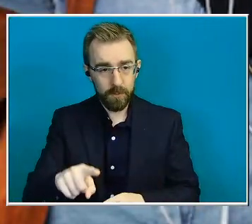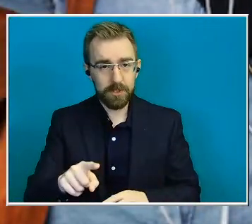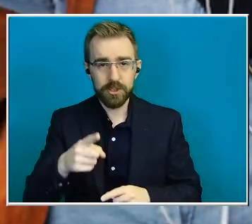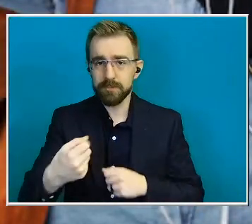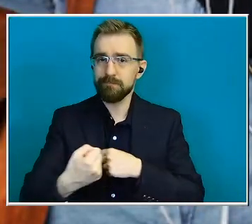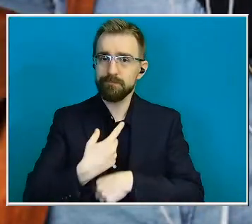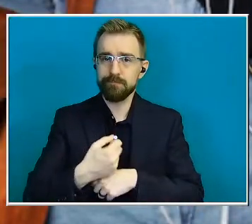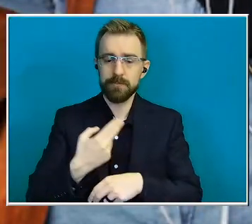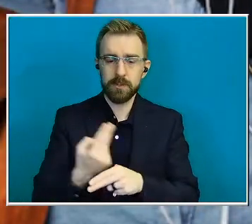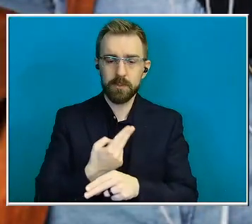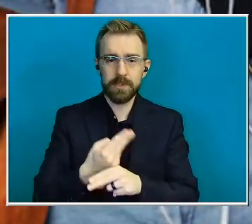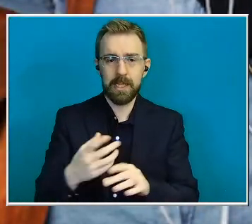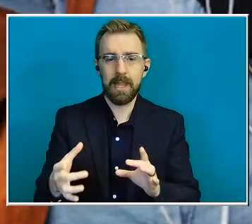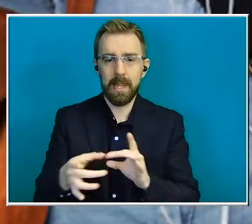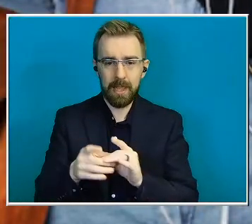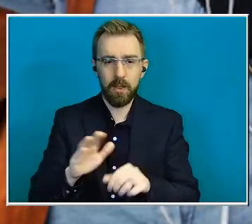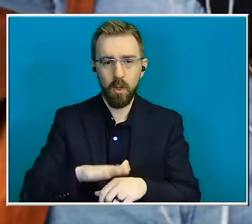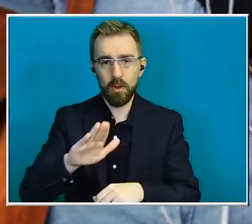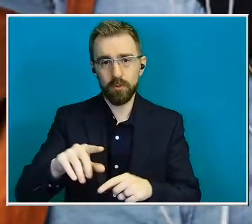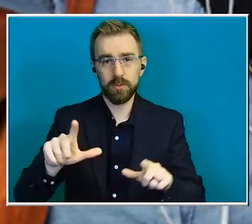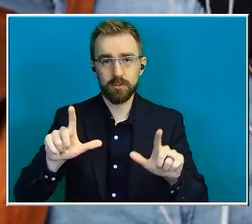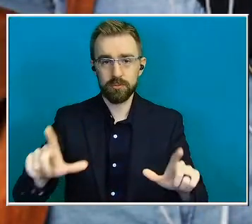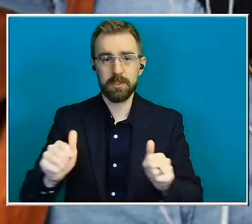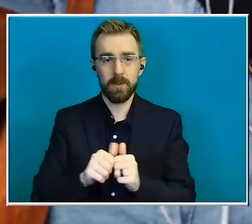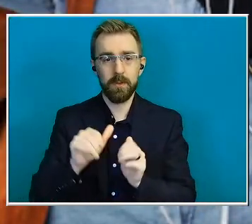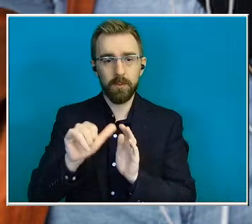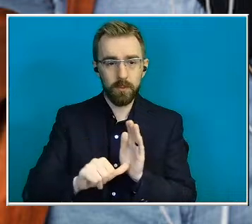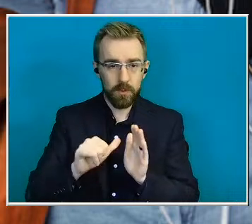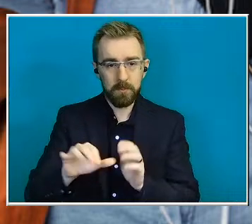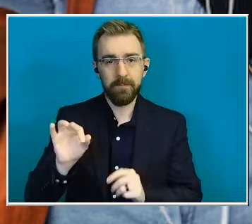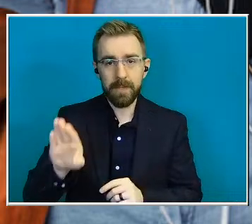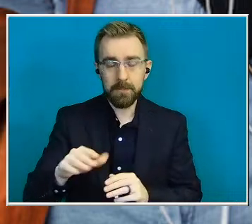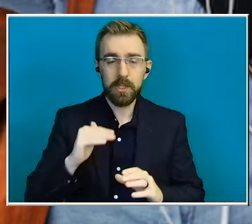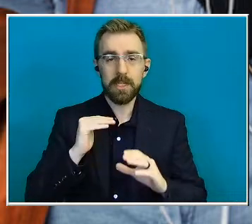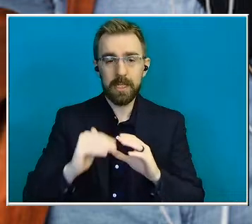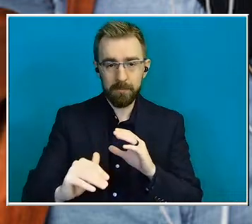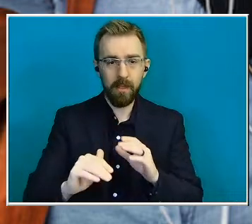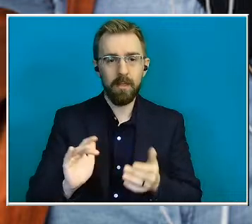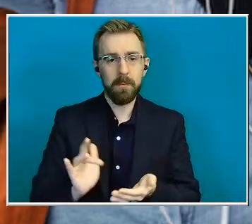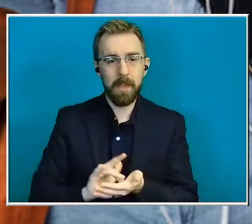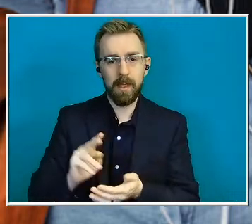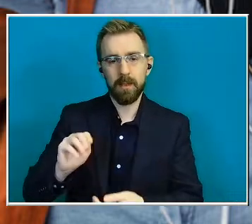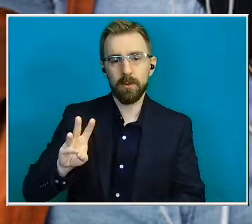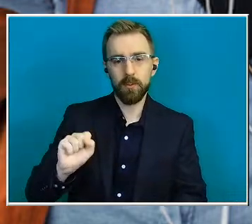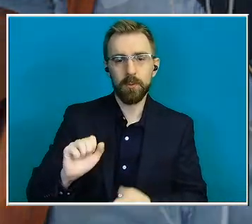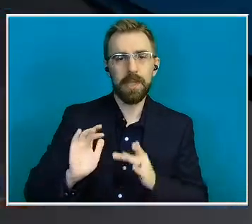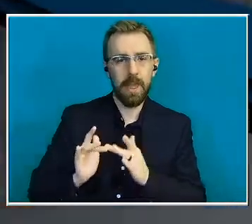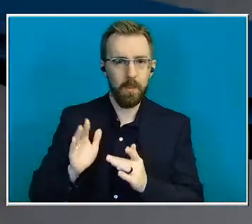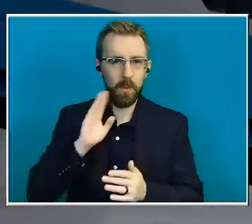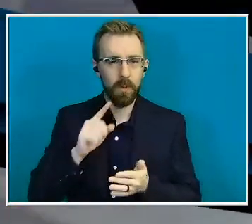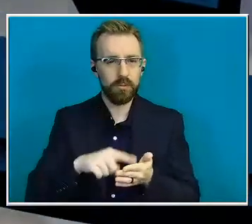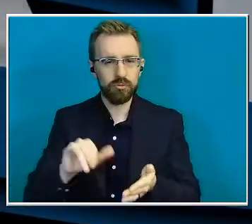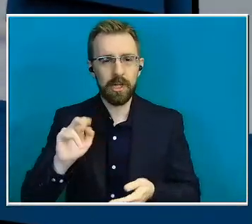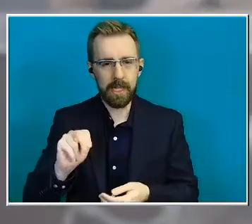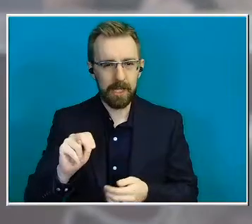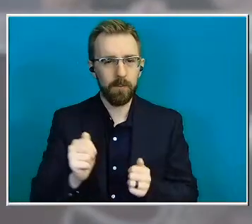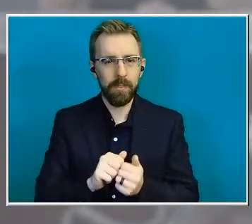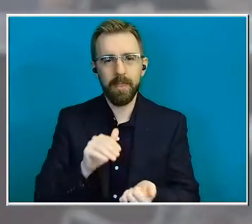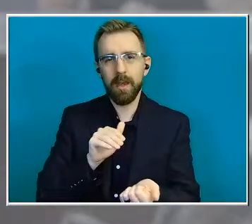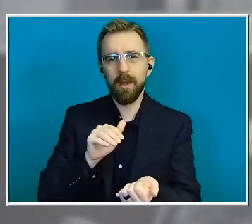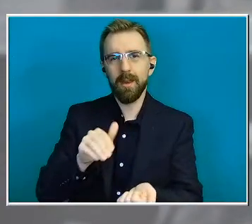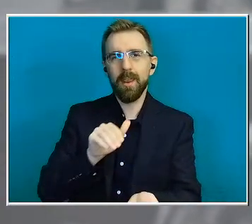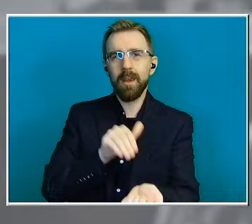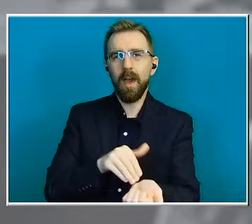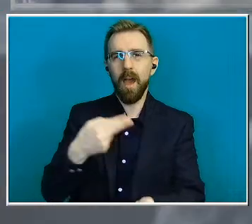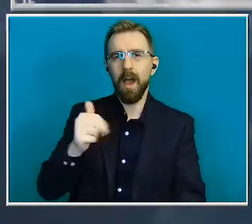links on your screen with YouTube, Facebook, or email the Medical News Network. We're going to check in next, though, with Doc Hawk. All right,